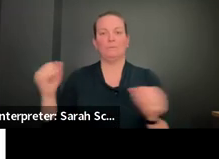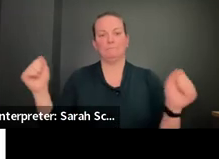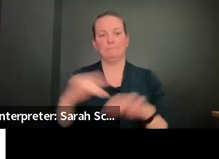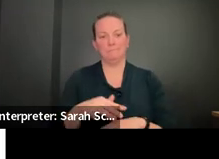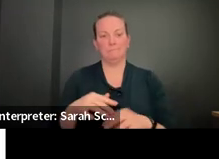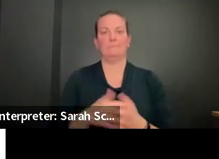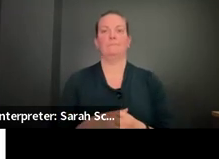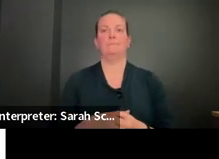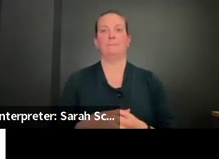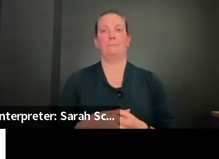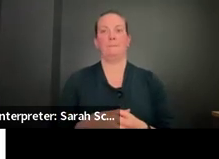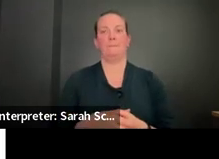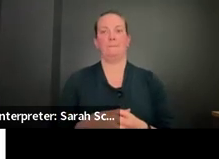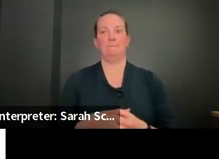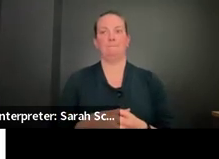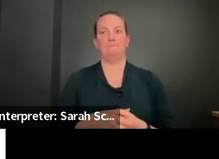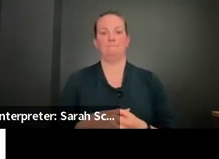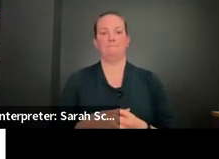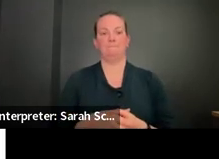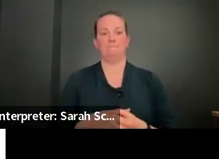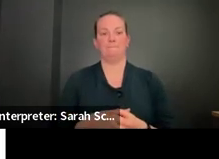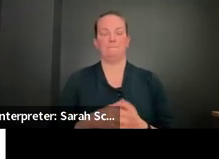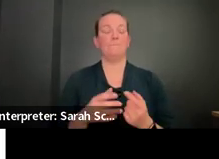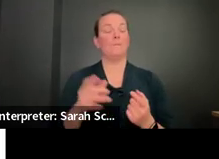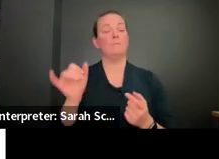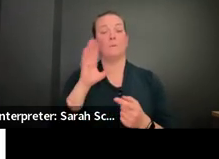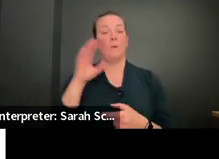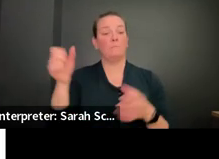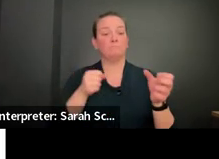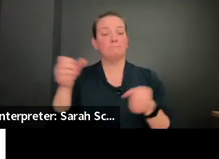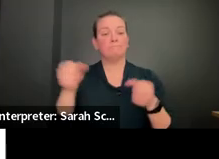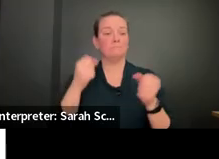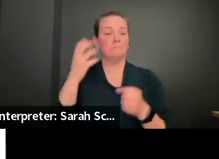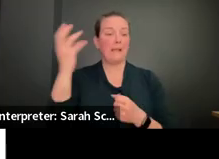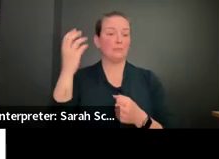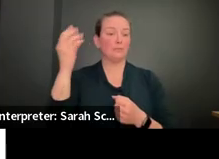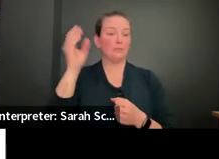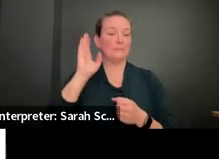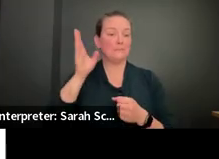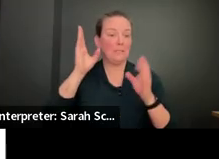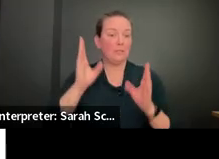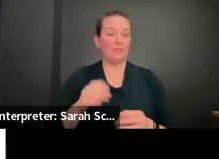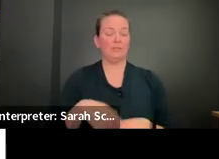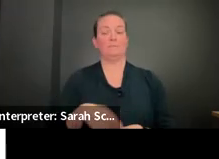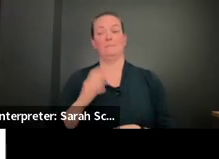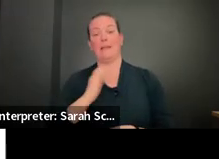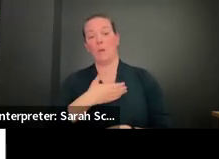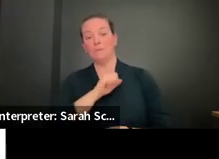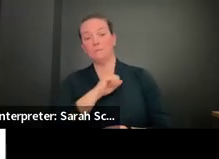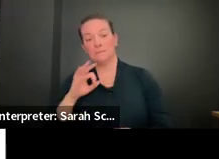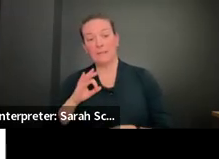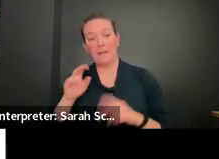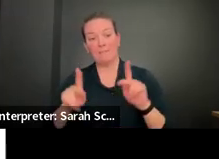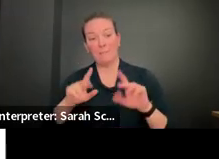as well as the external speakers and the members of staff on our team. So it's really